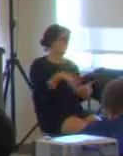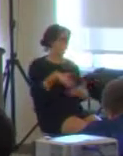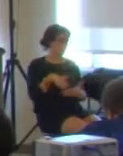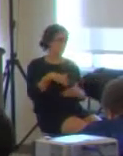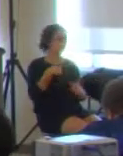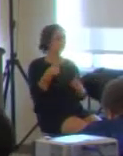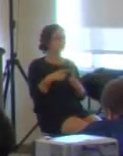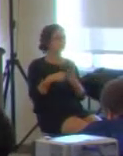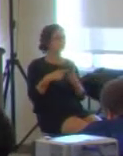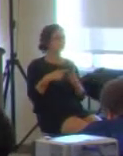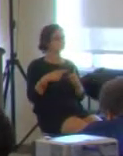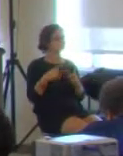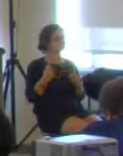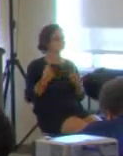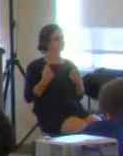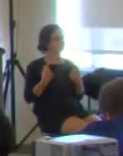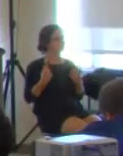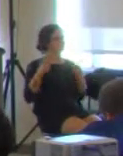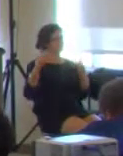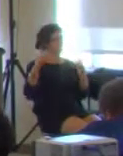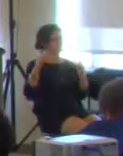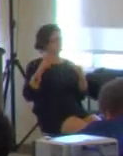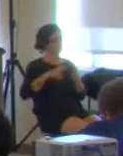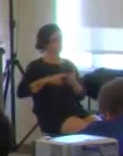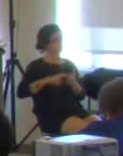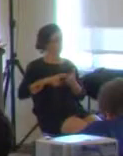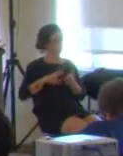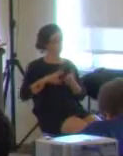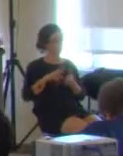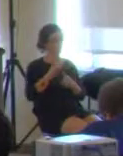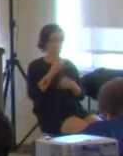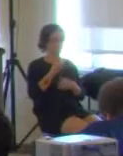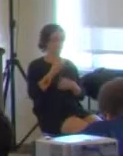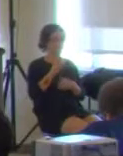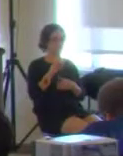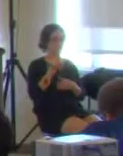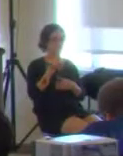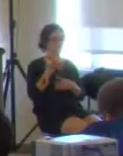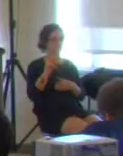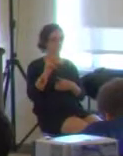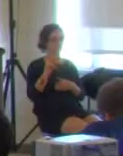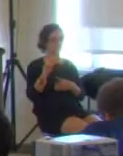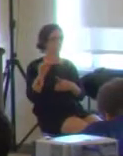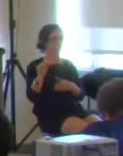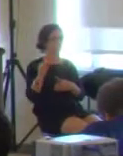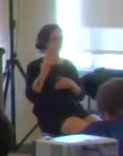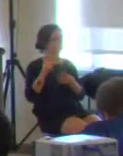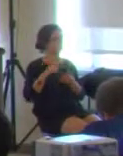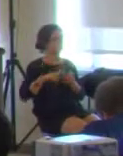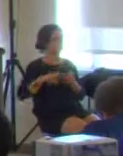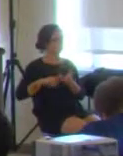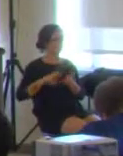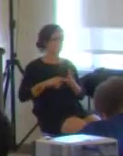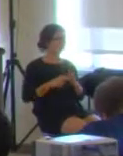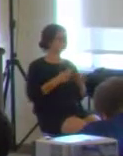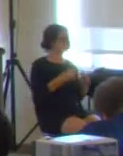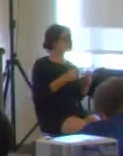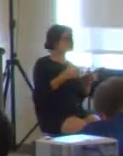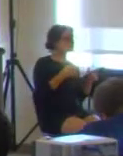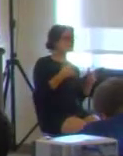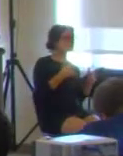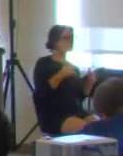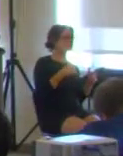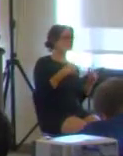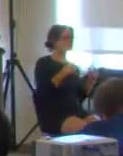and by effectiveness research, which is a little bit different. One's controlled and the other's a real-world type